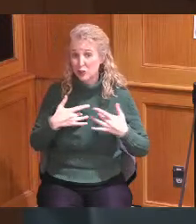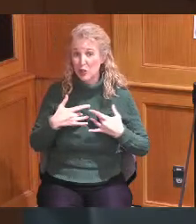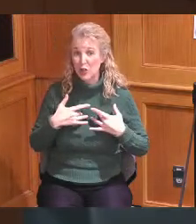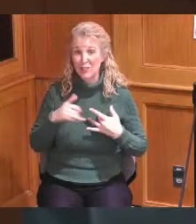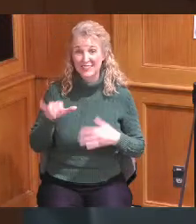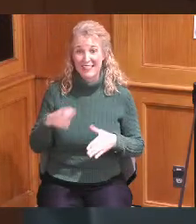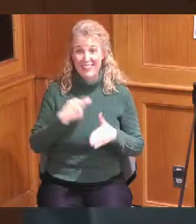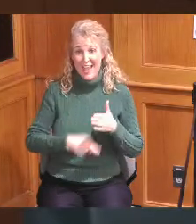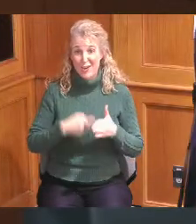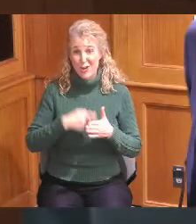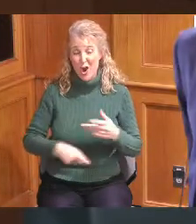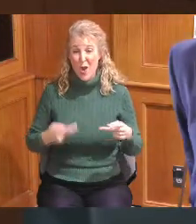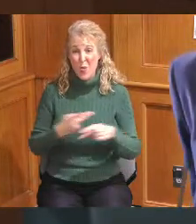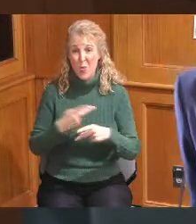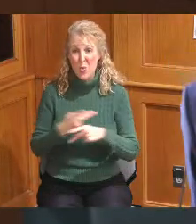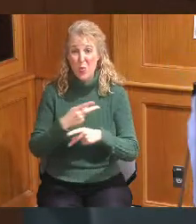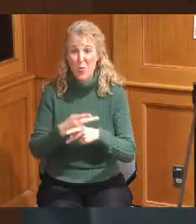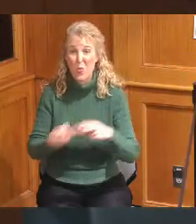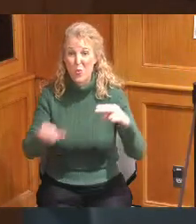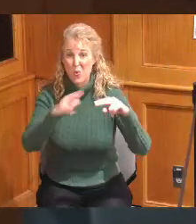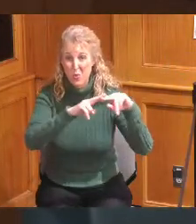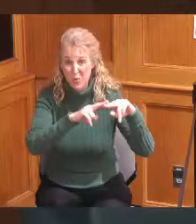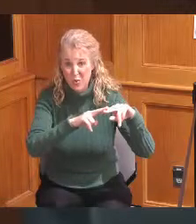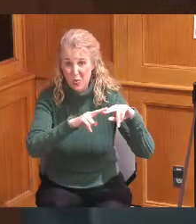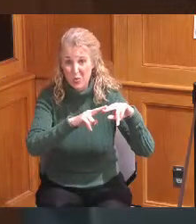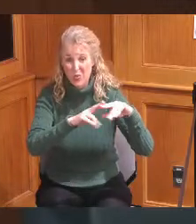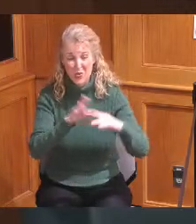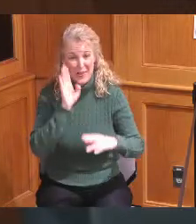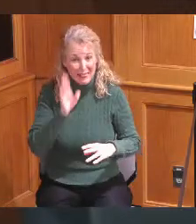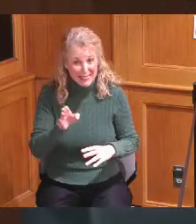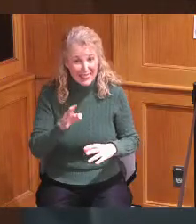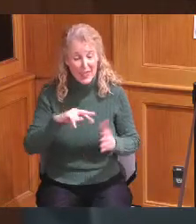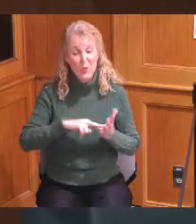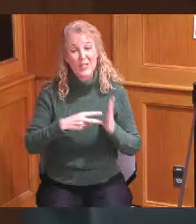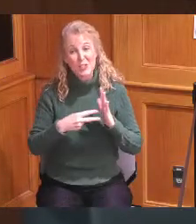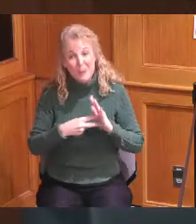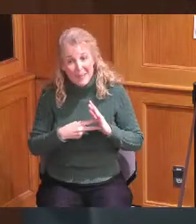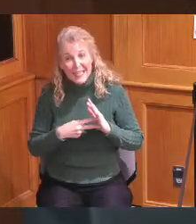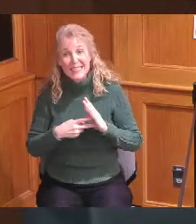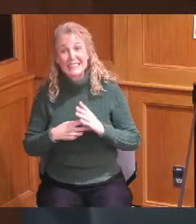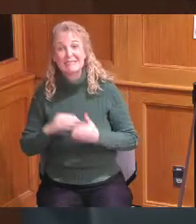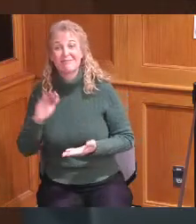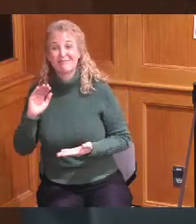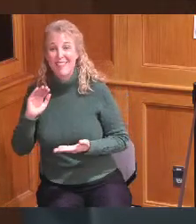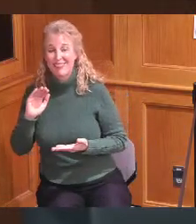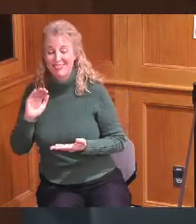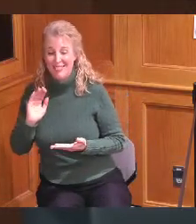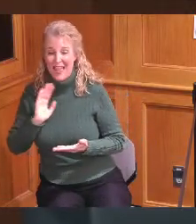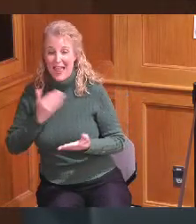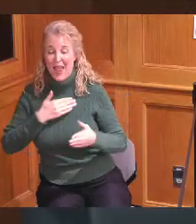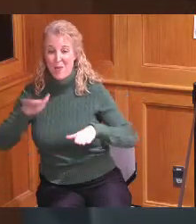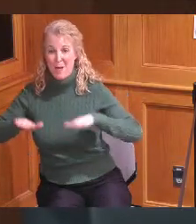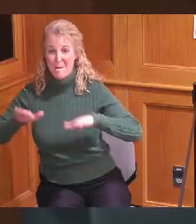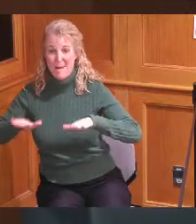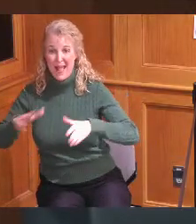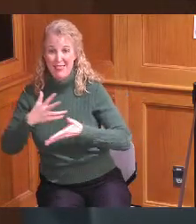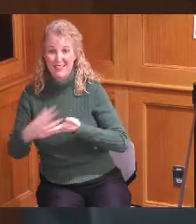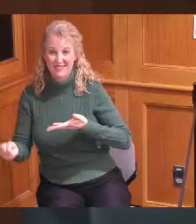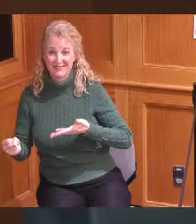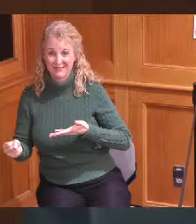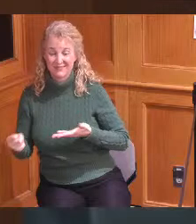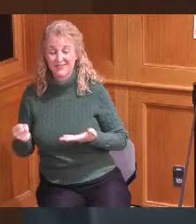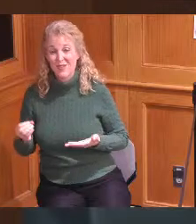those numbers going to continue to increase, which would drive us down past our fund balance limit, if you